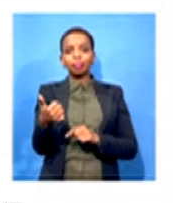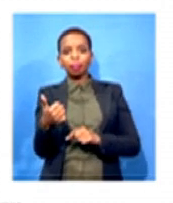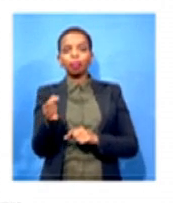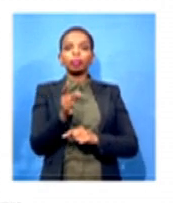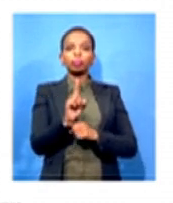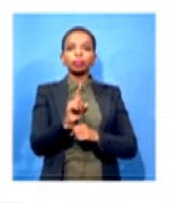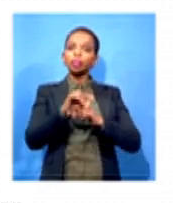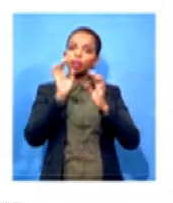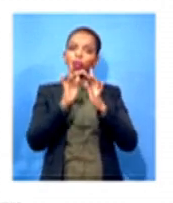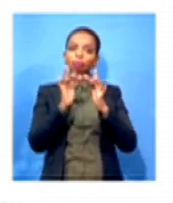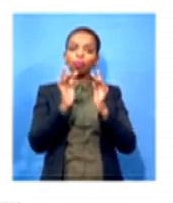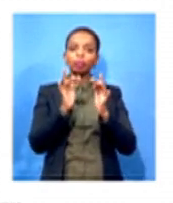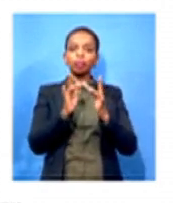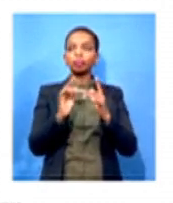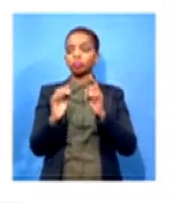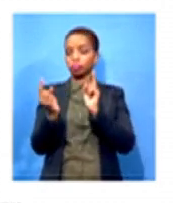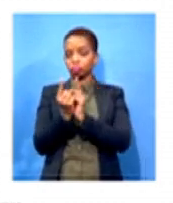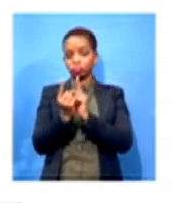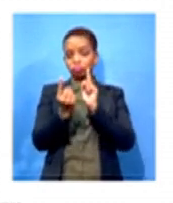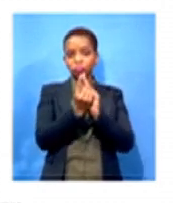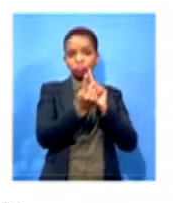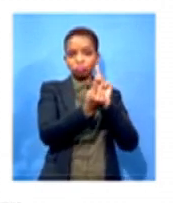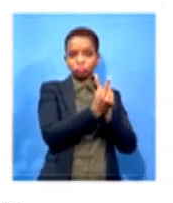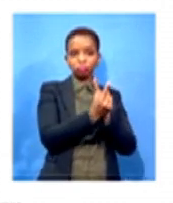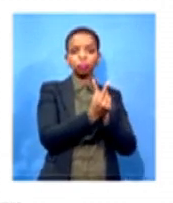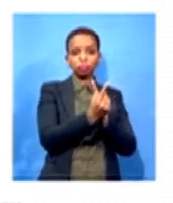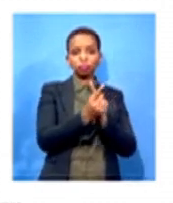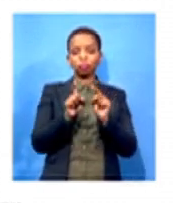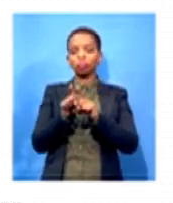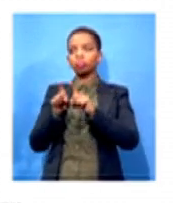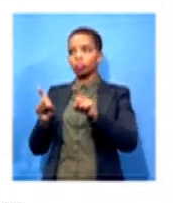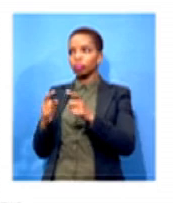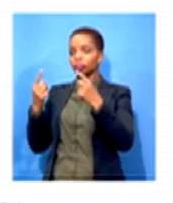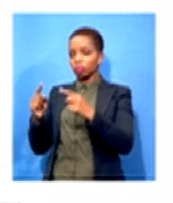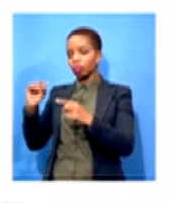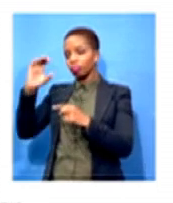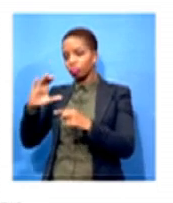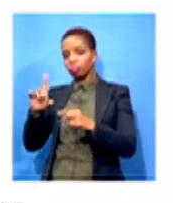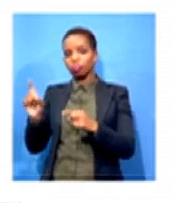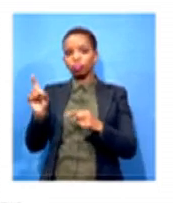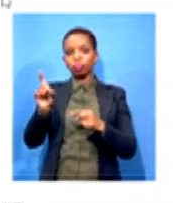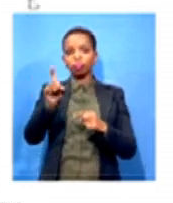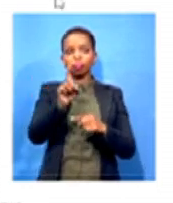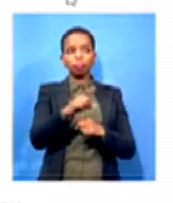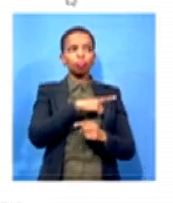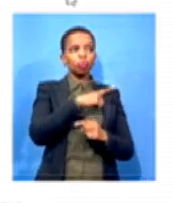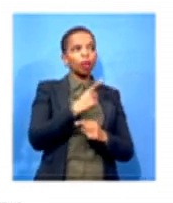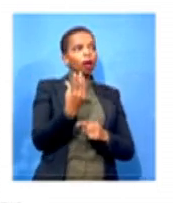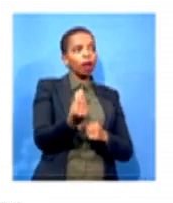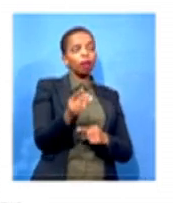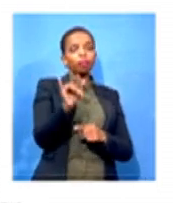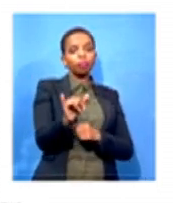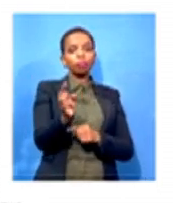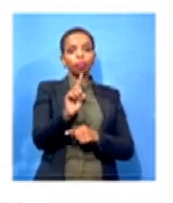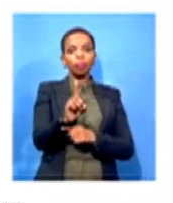a patient, a case, which was an index patient who had diagnosed with COVID-19, and then looking